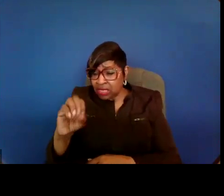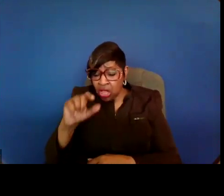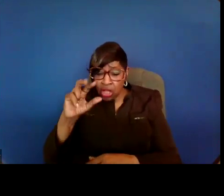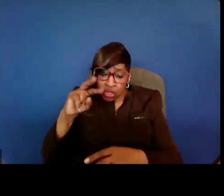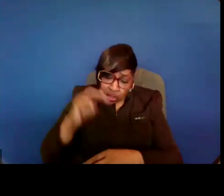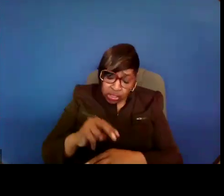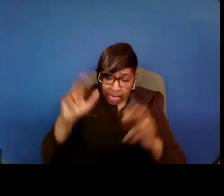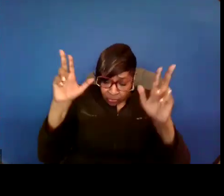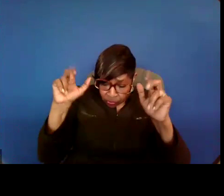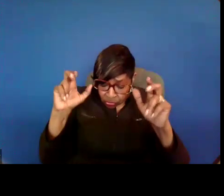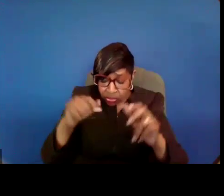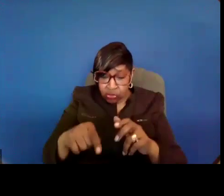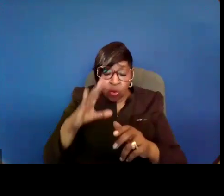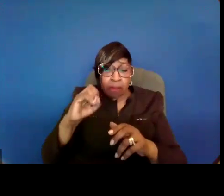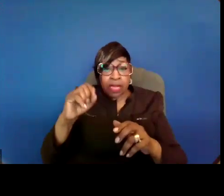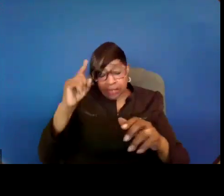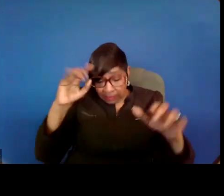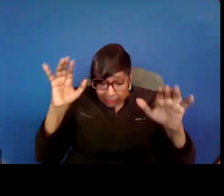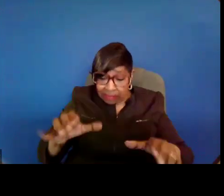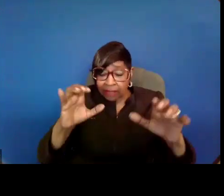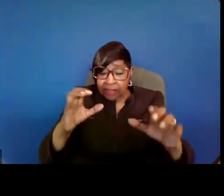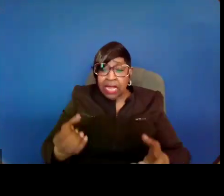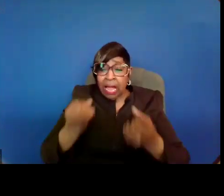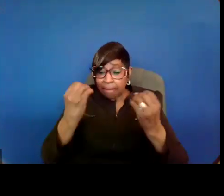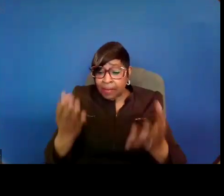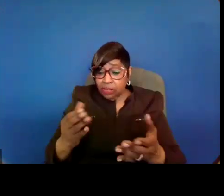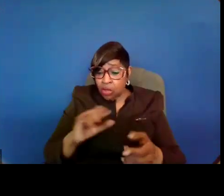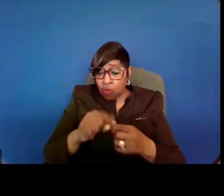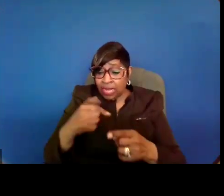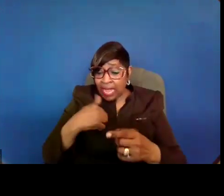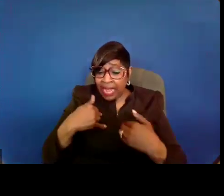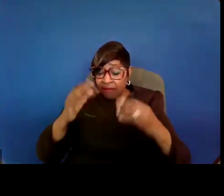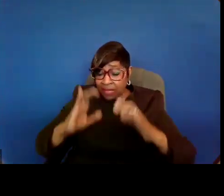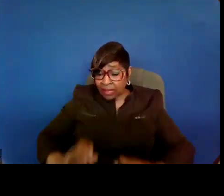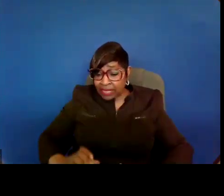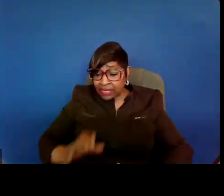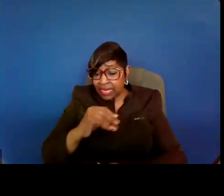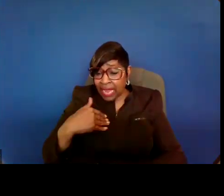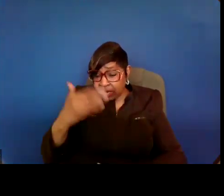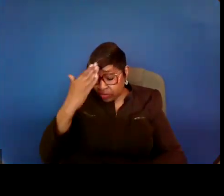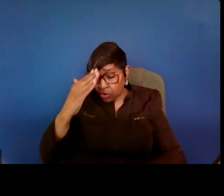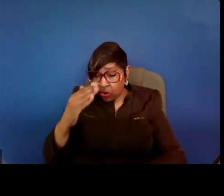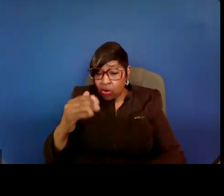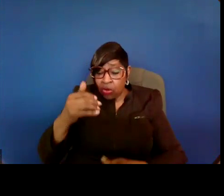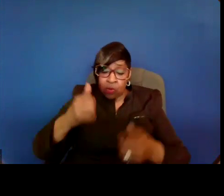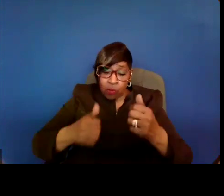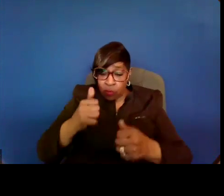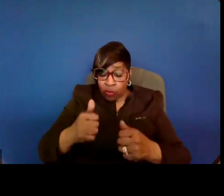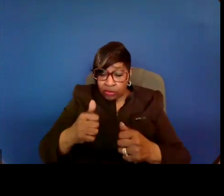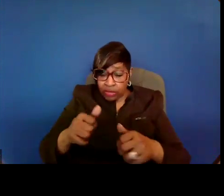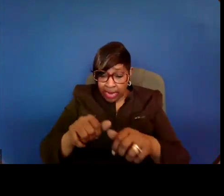because you'd be amazed just how much is in there. I mean, when I have clients and I know what platform they're in, and if it's something I'm not familiar